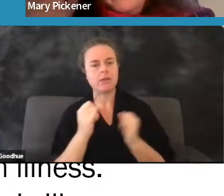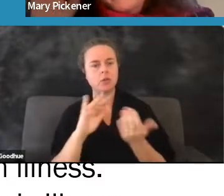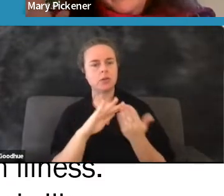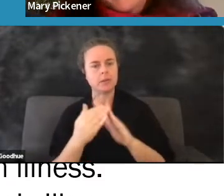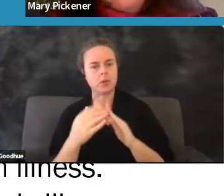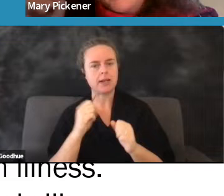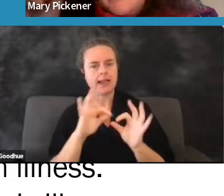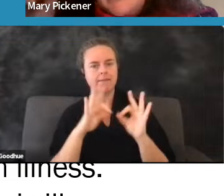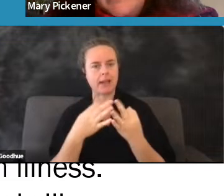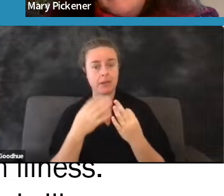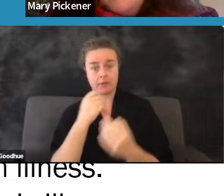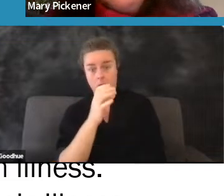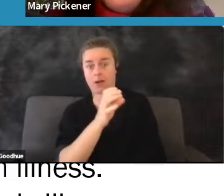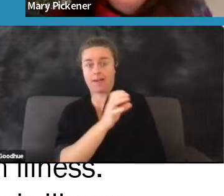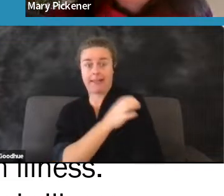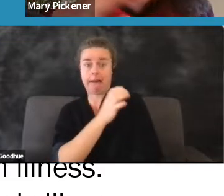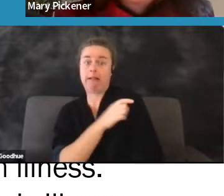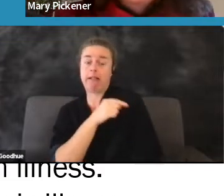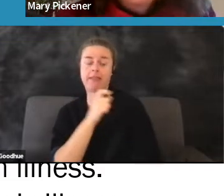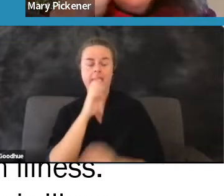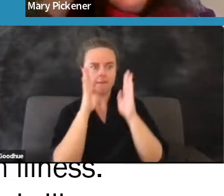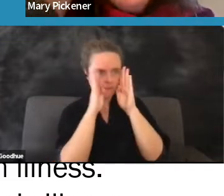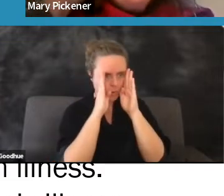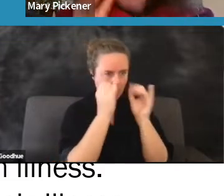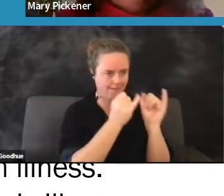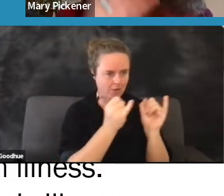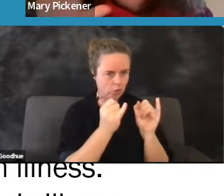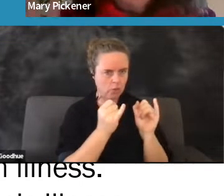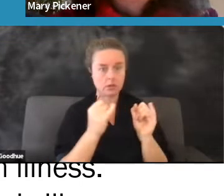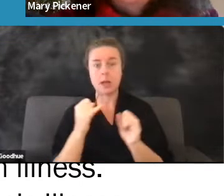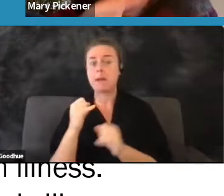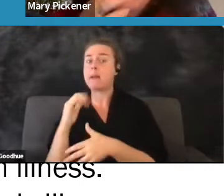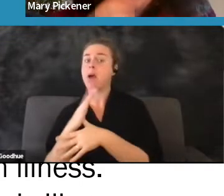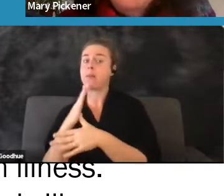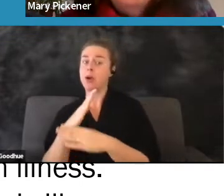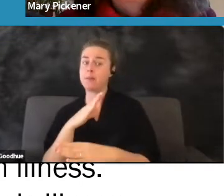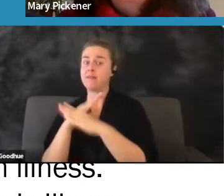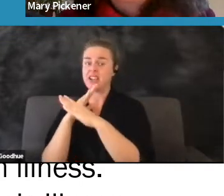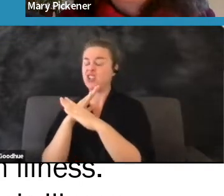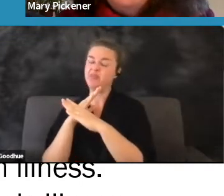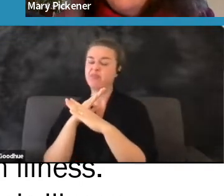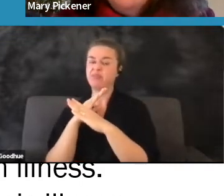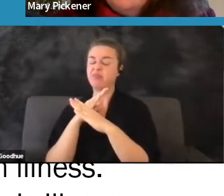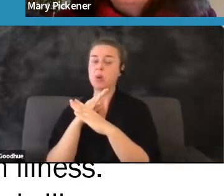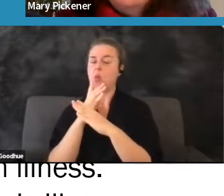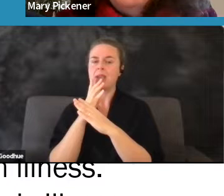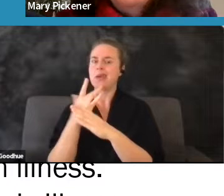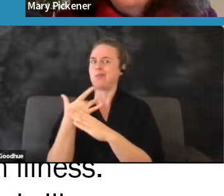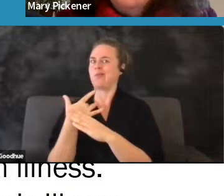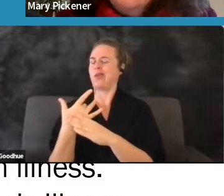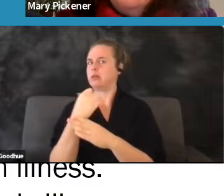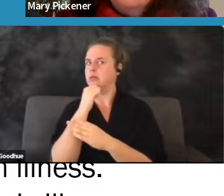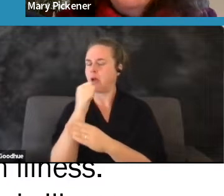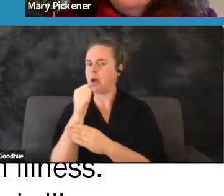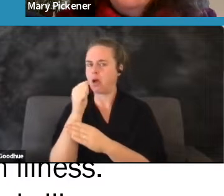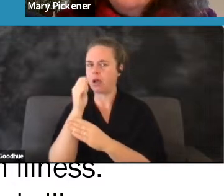Clinical, I think, focuses more on individuals, whereas primary prevention, we don't really look at, in general, don't